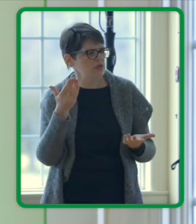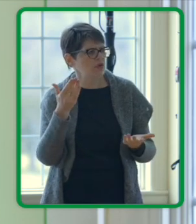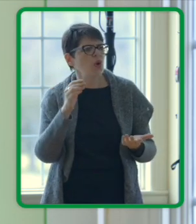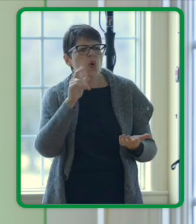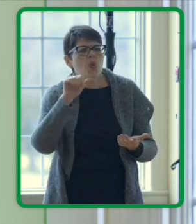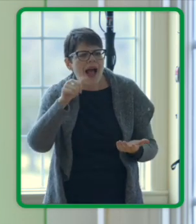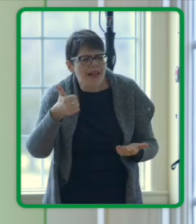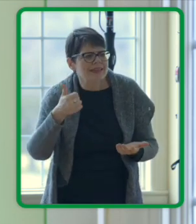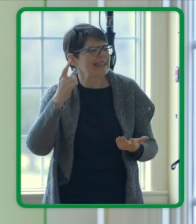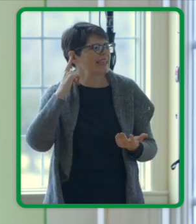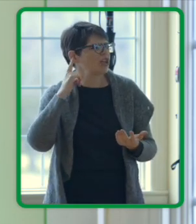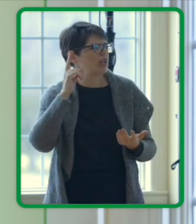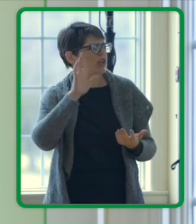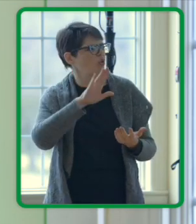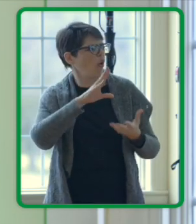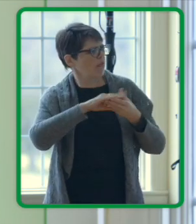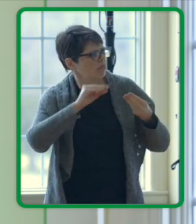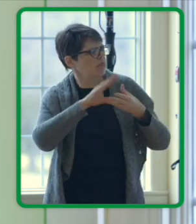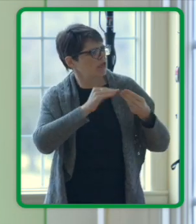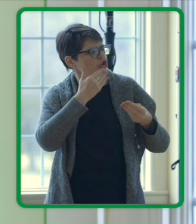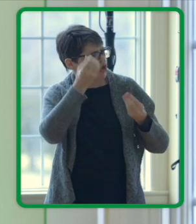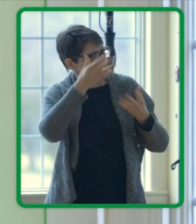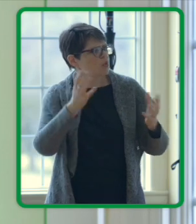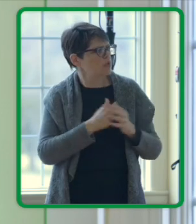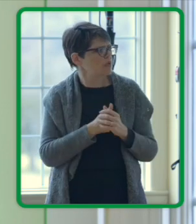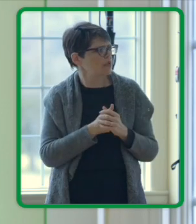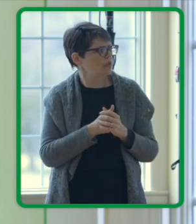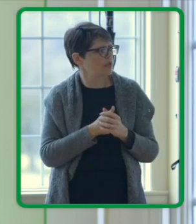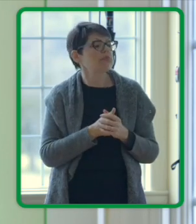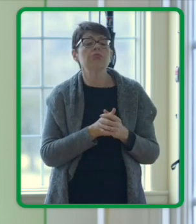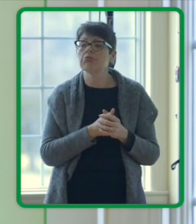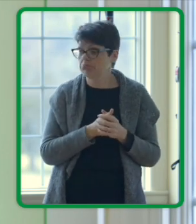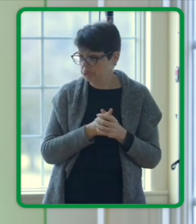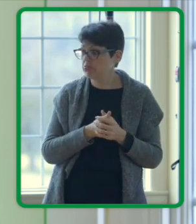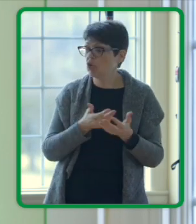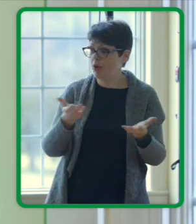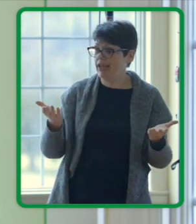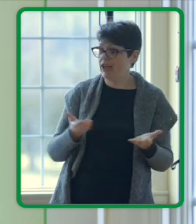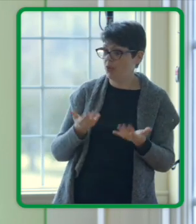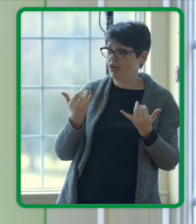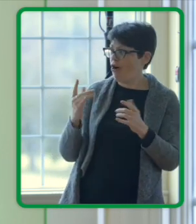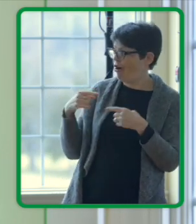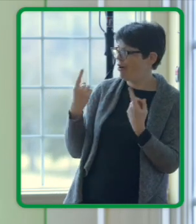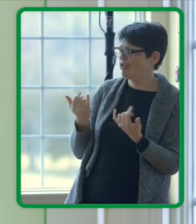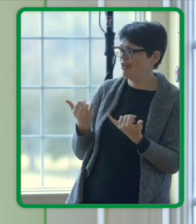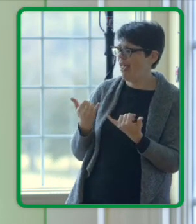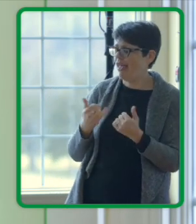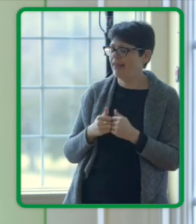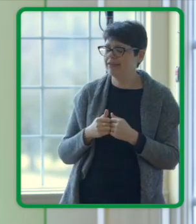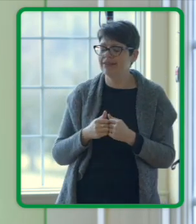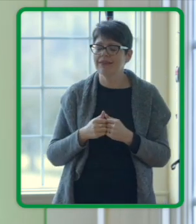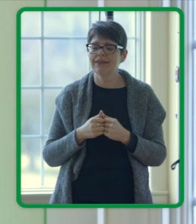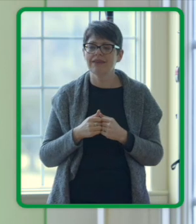this good news? And it brings me to today's meeting. I know, at least in my